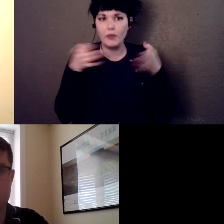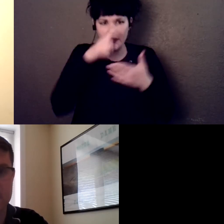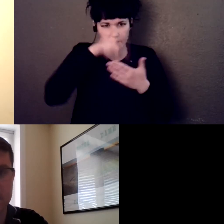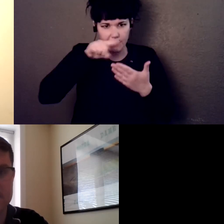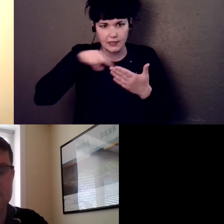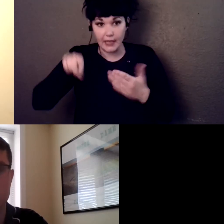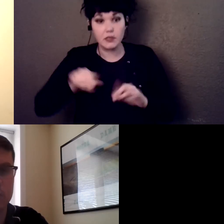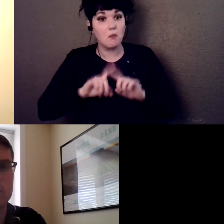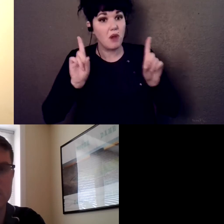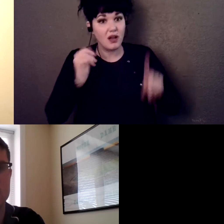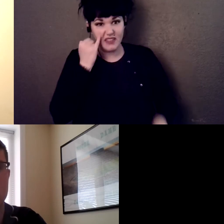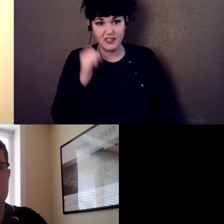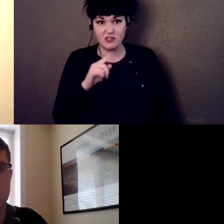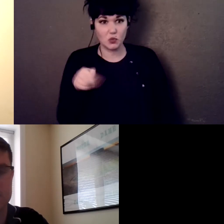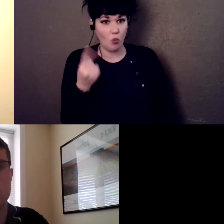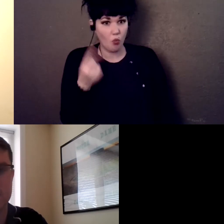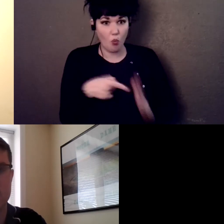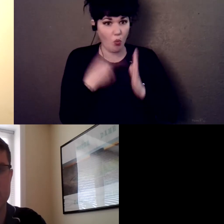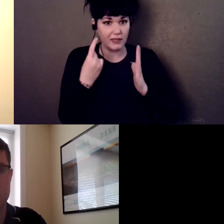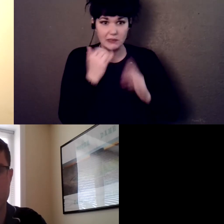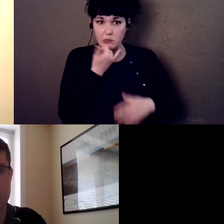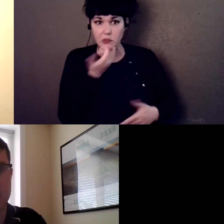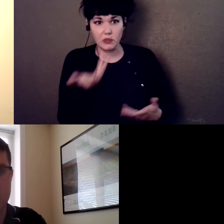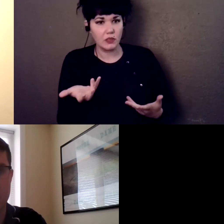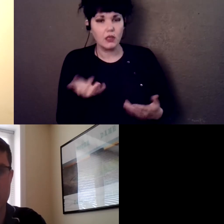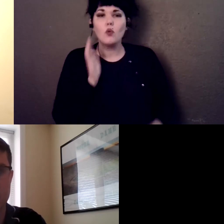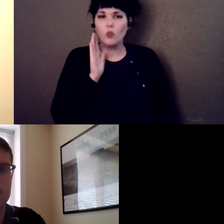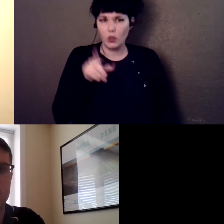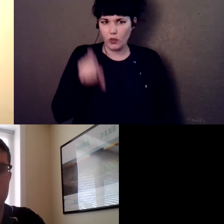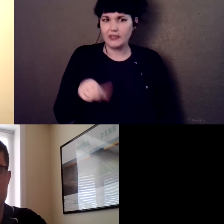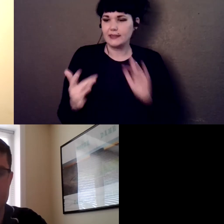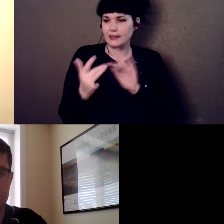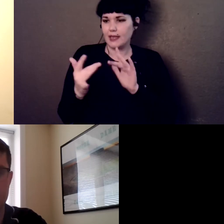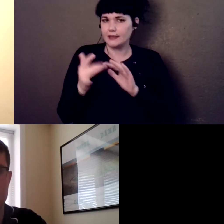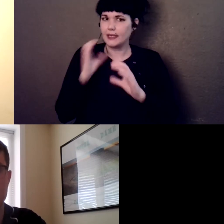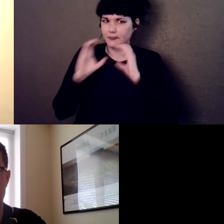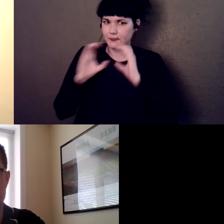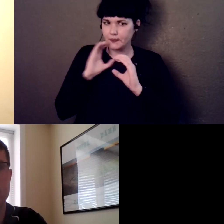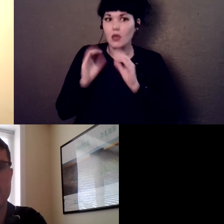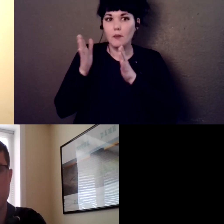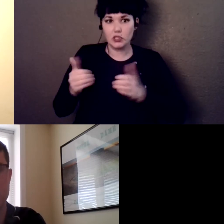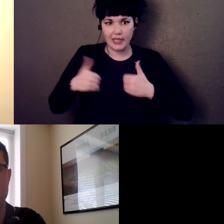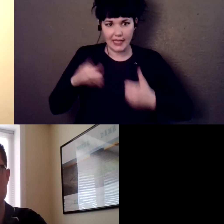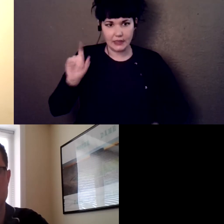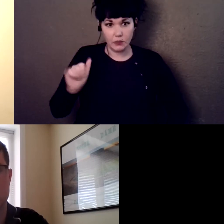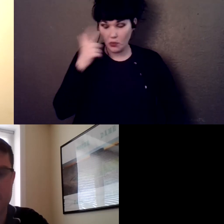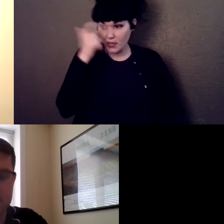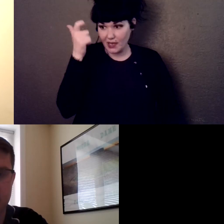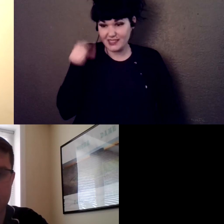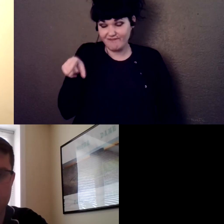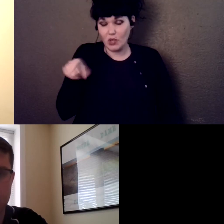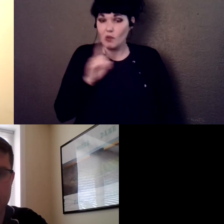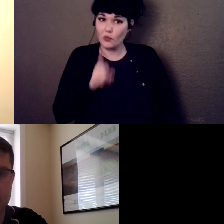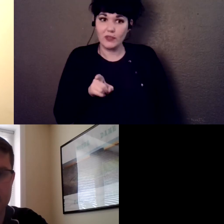particular, single instance, we would need to talk also with the individual with, a disability, because in the end, they would be the ones who need